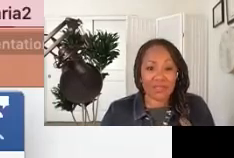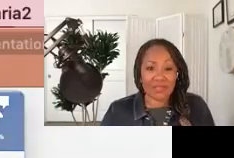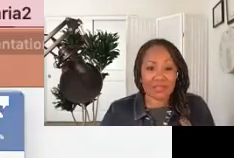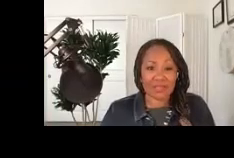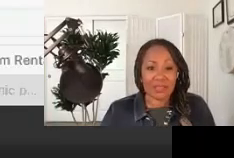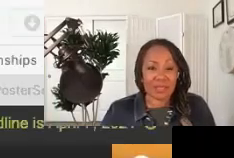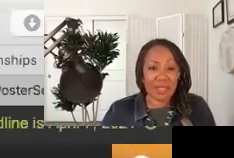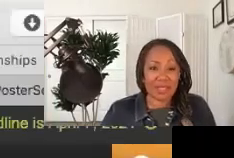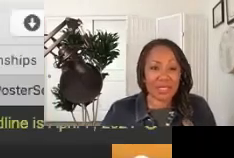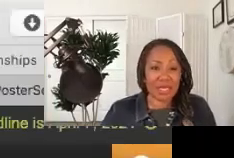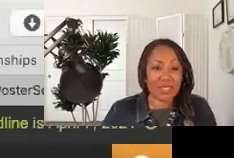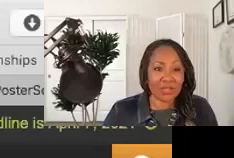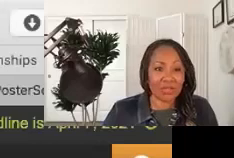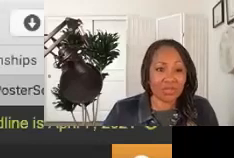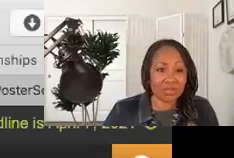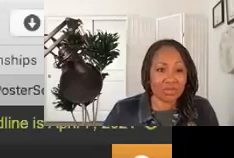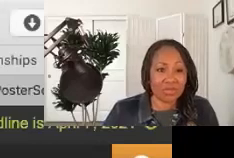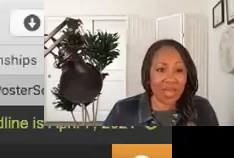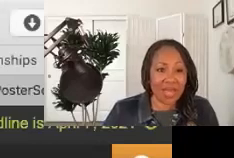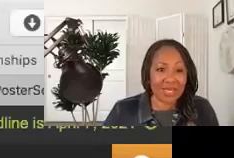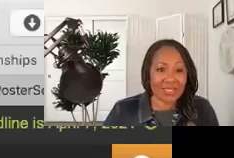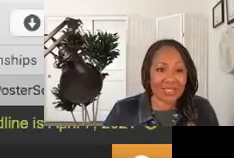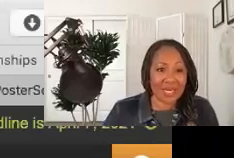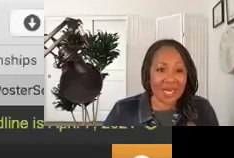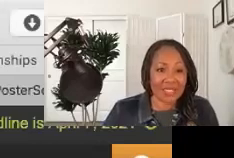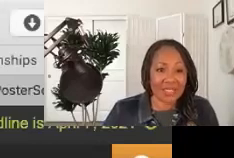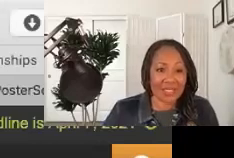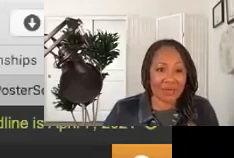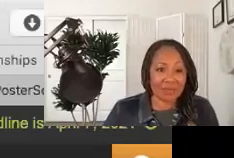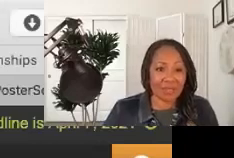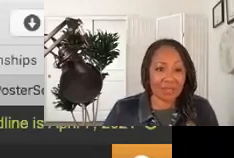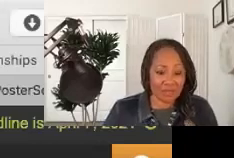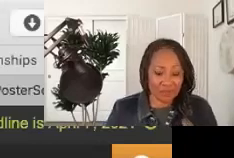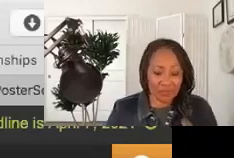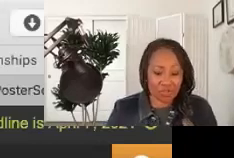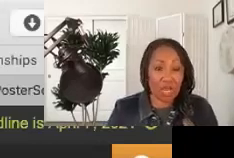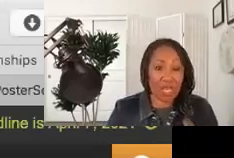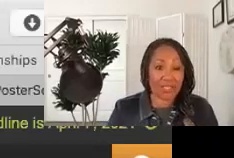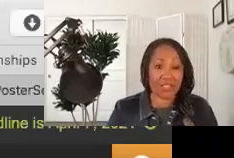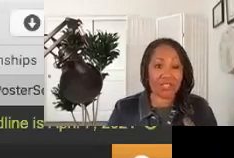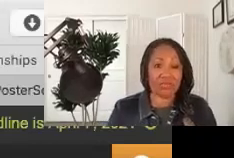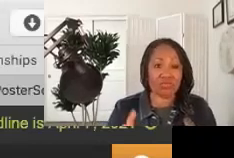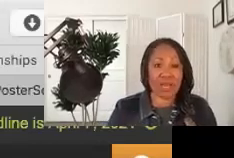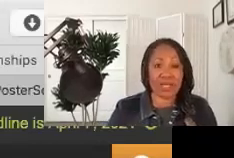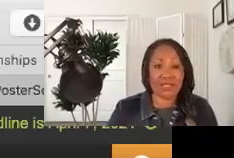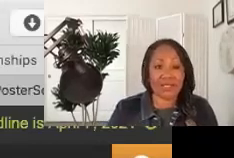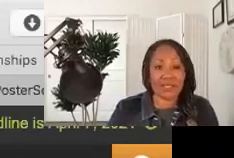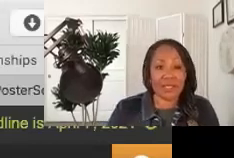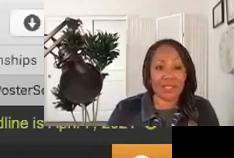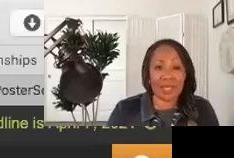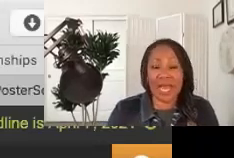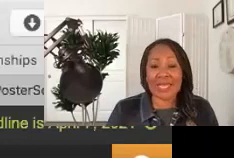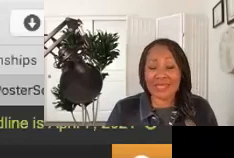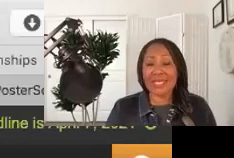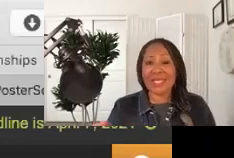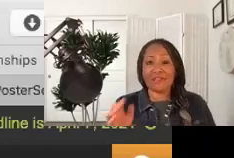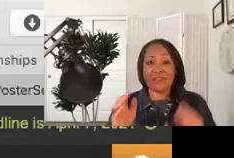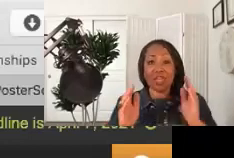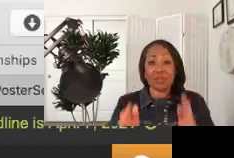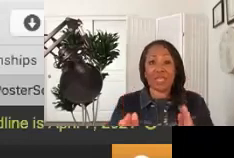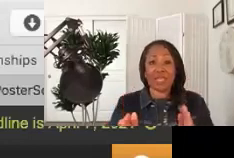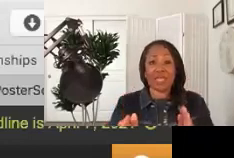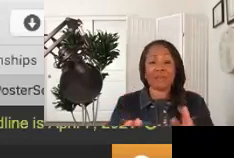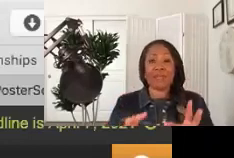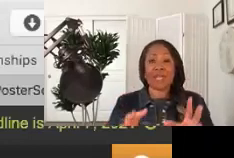write this. Can I tell you the truth? I did not even try to just write. I think at the